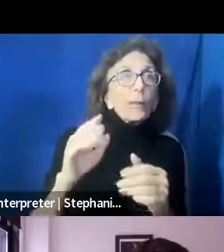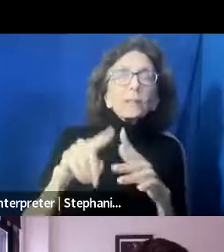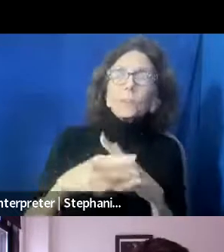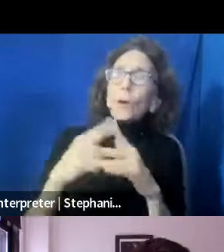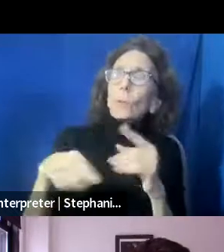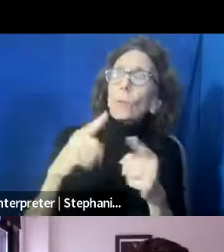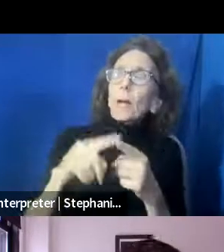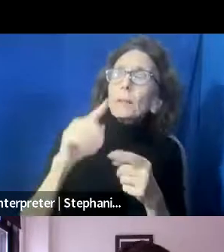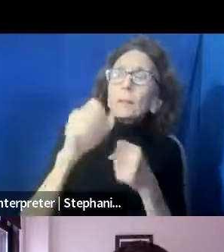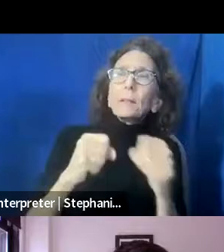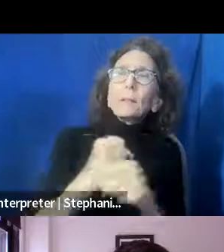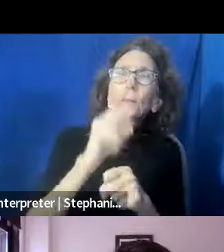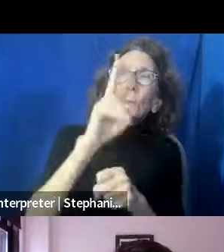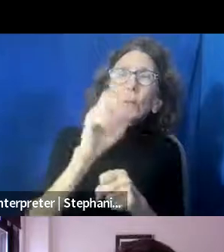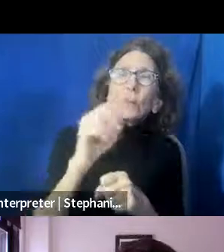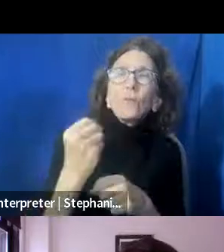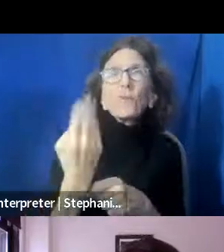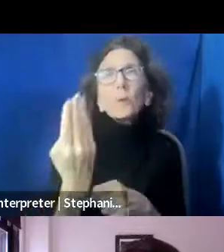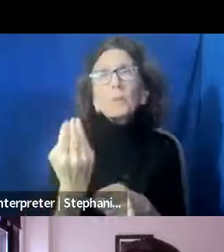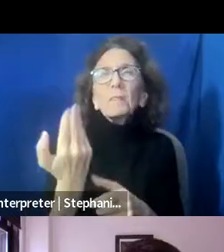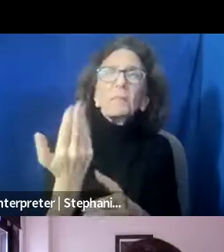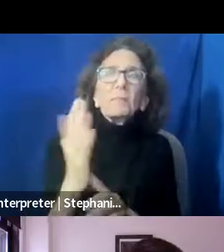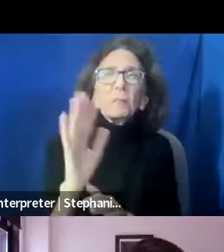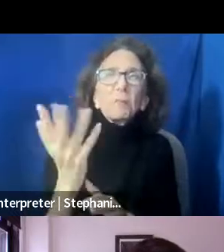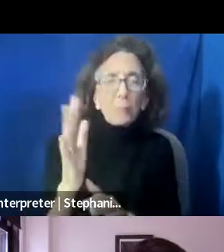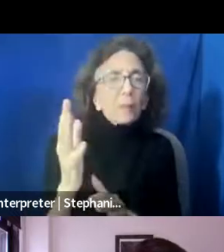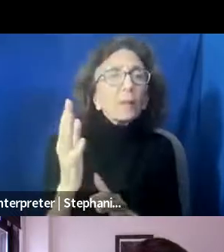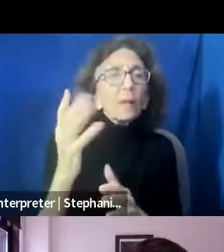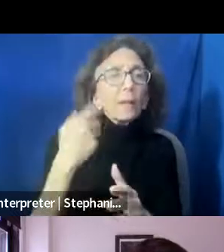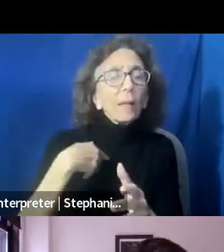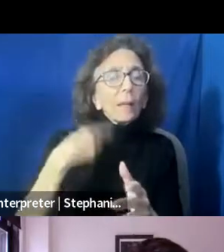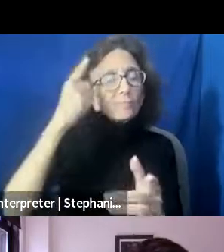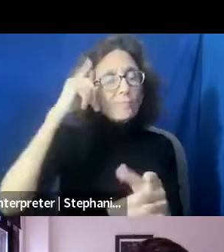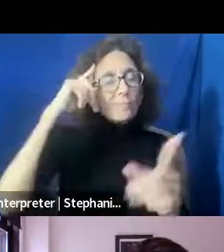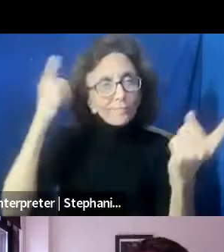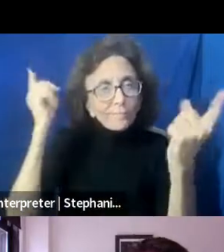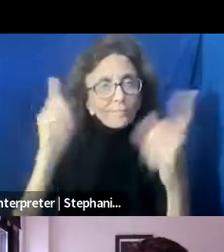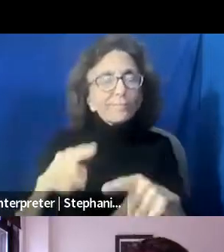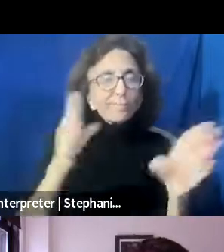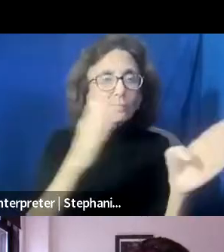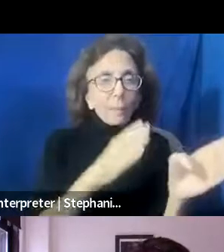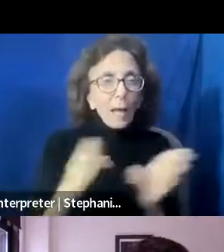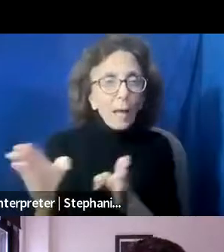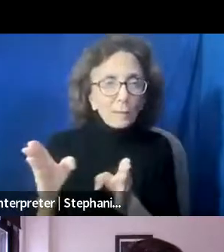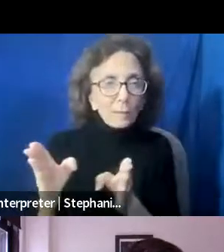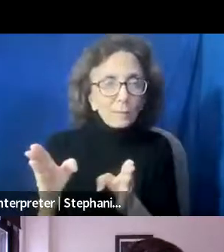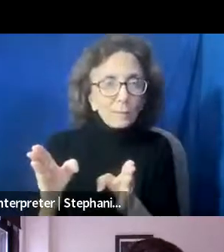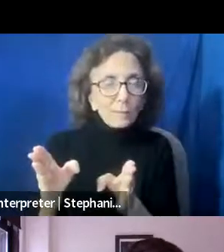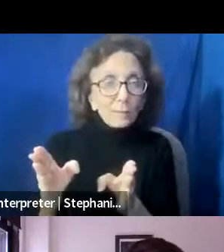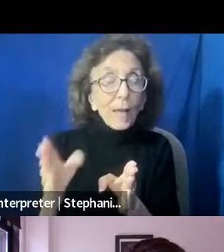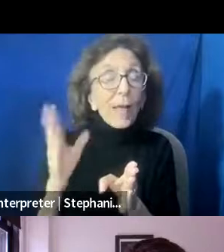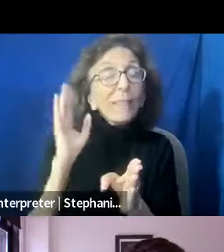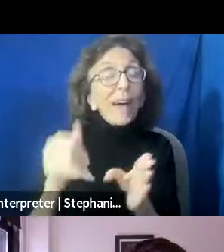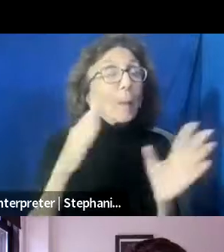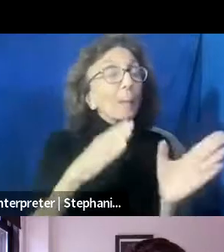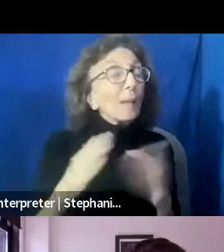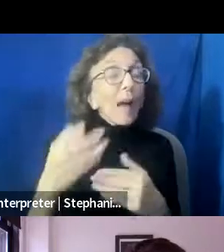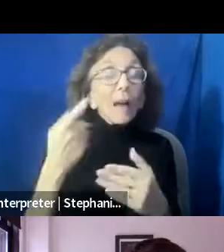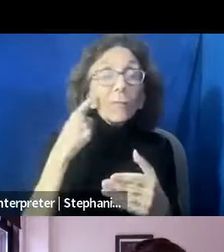2014 or 15, there was a formal plan put into place to